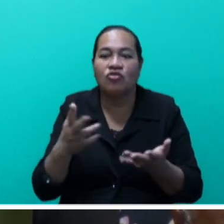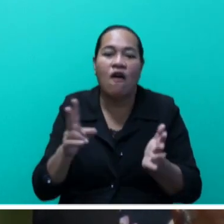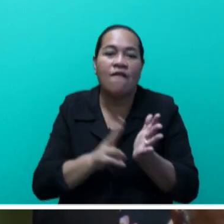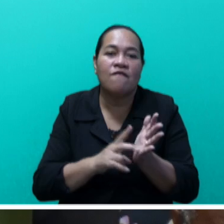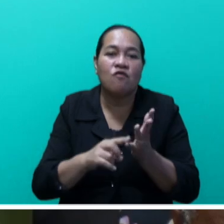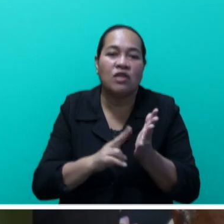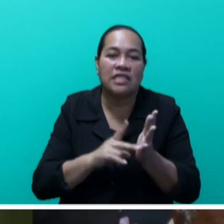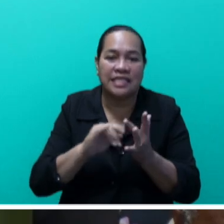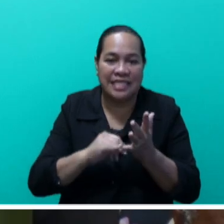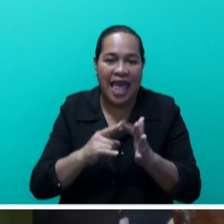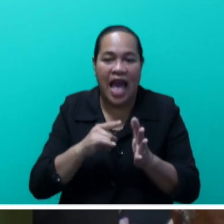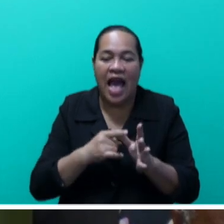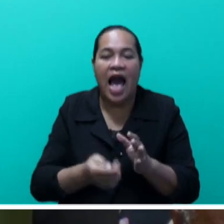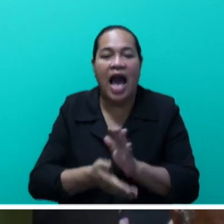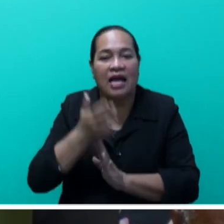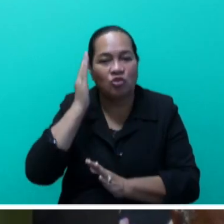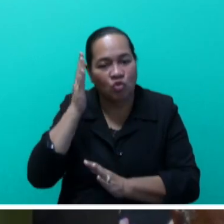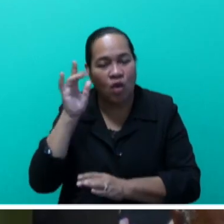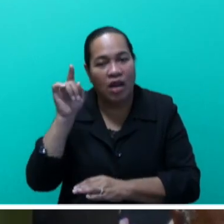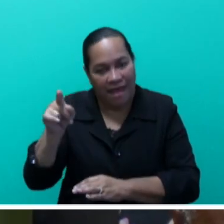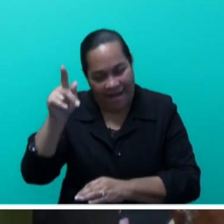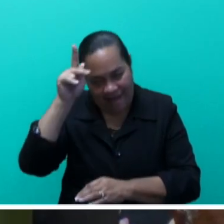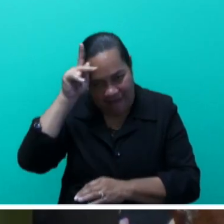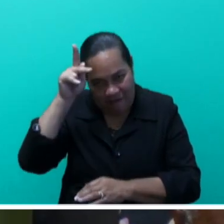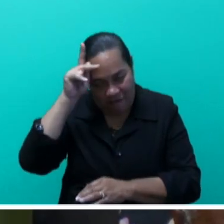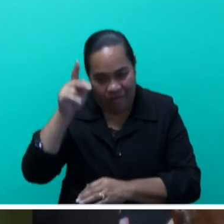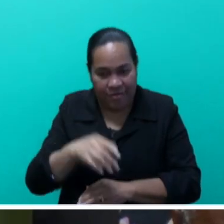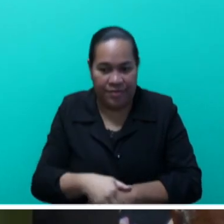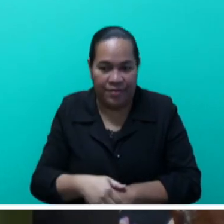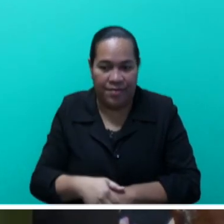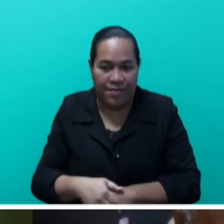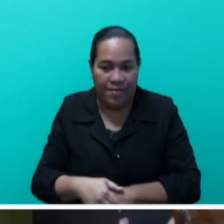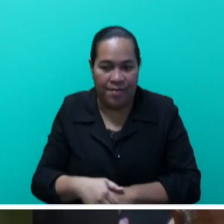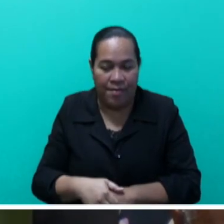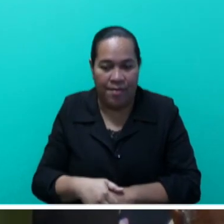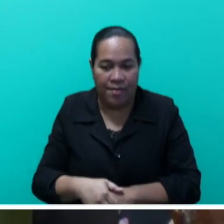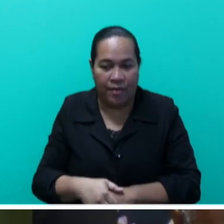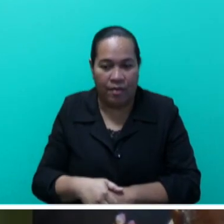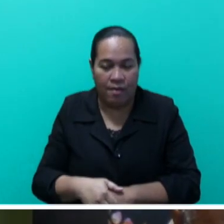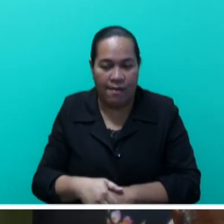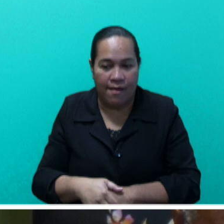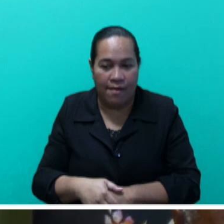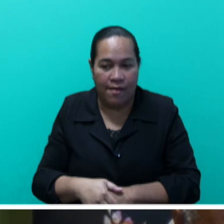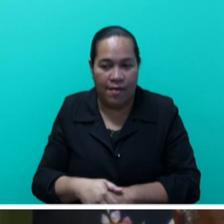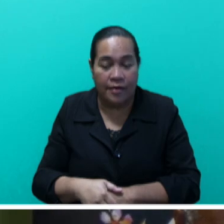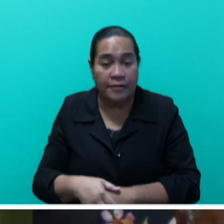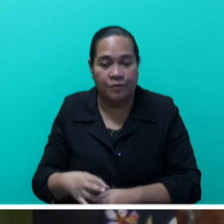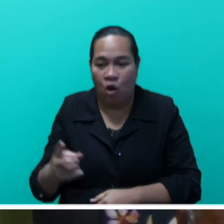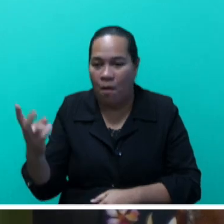Secondary School as well, sir. So I guess the The